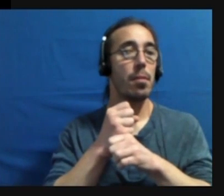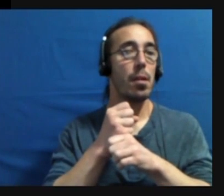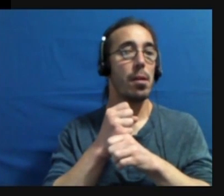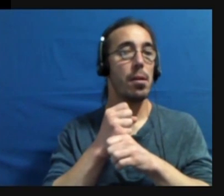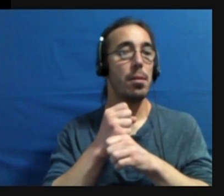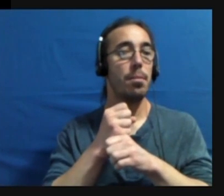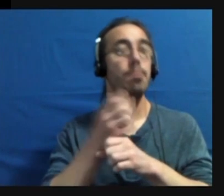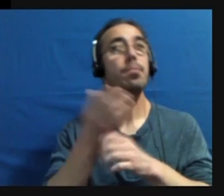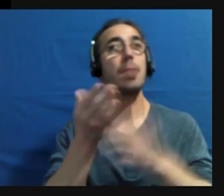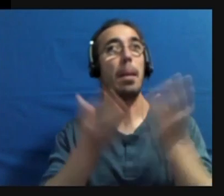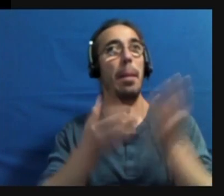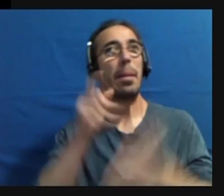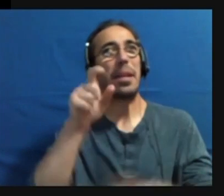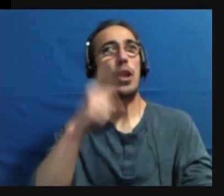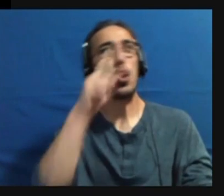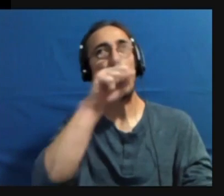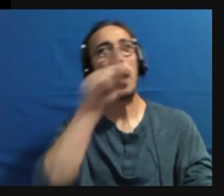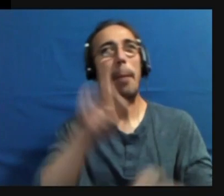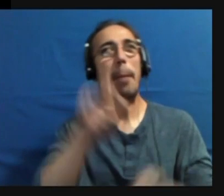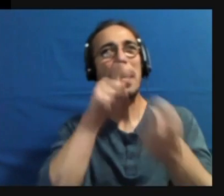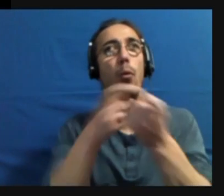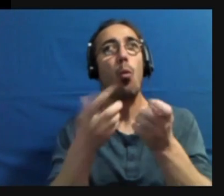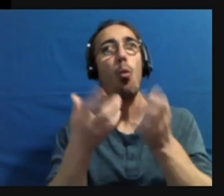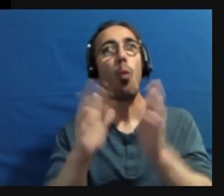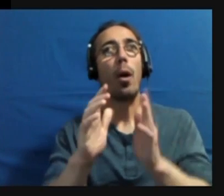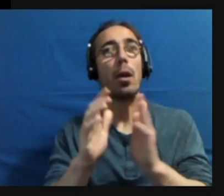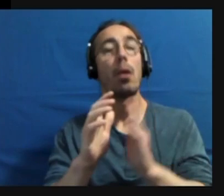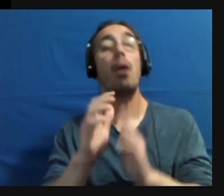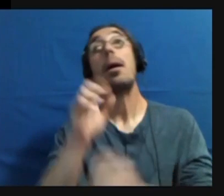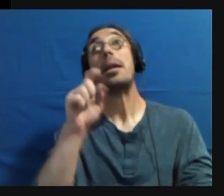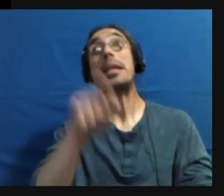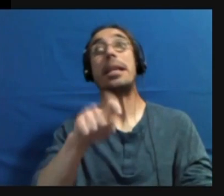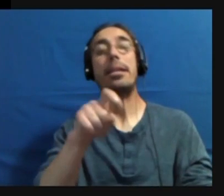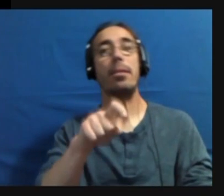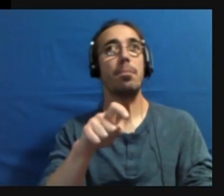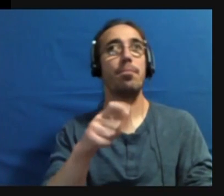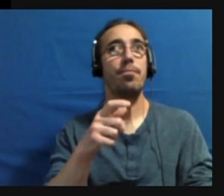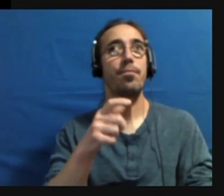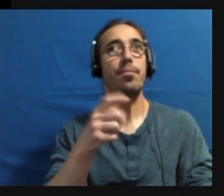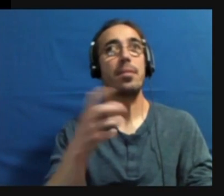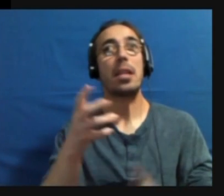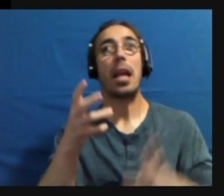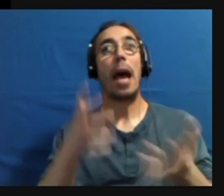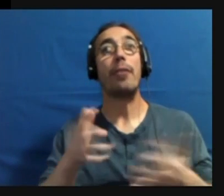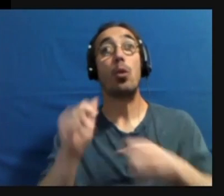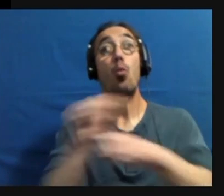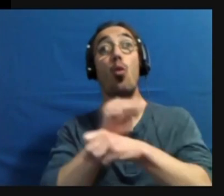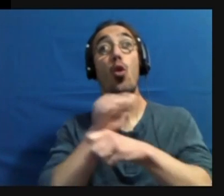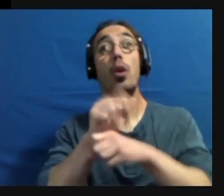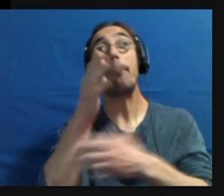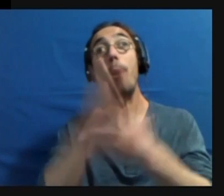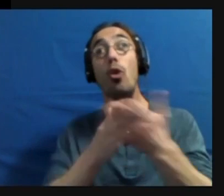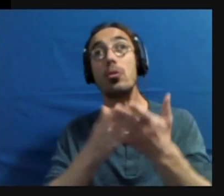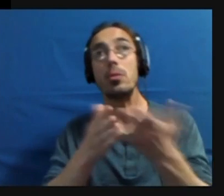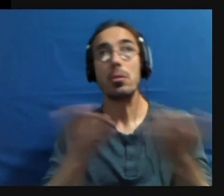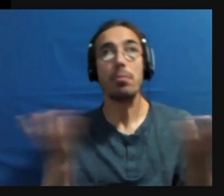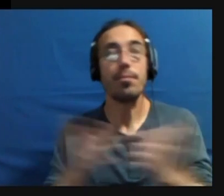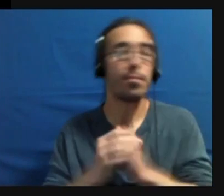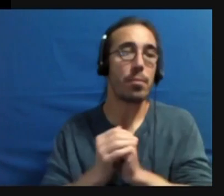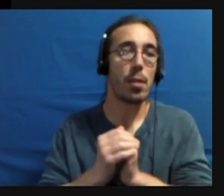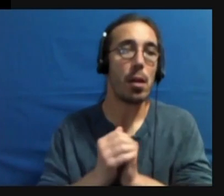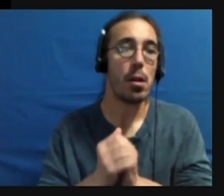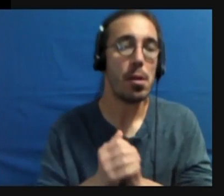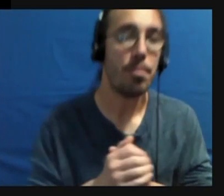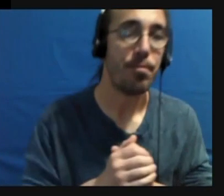may need to look a certain way. It may need to have a lot of heavy work aspects, this sort of